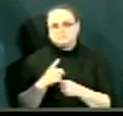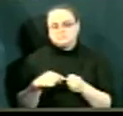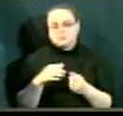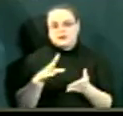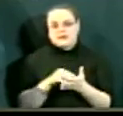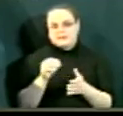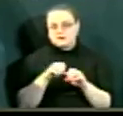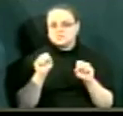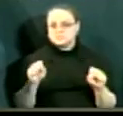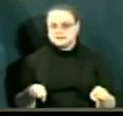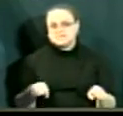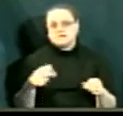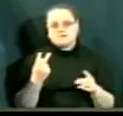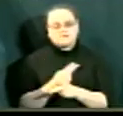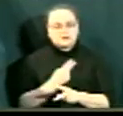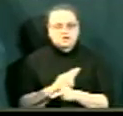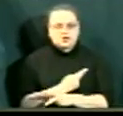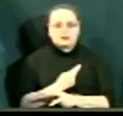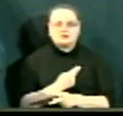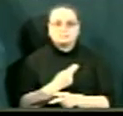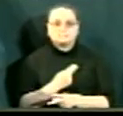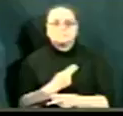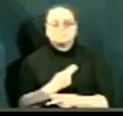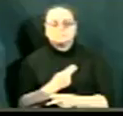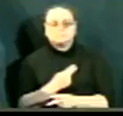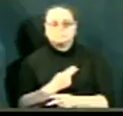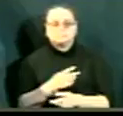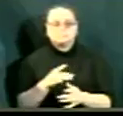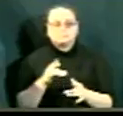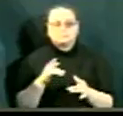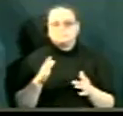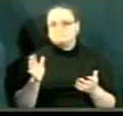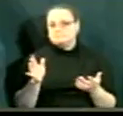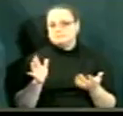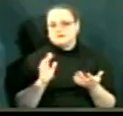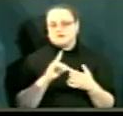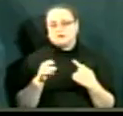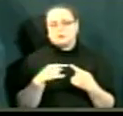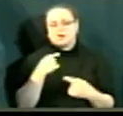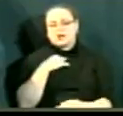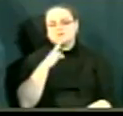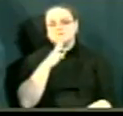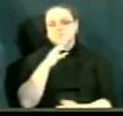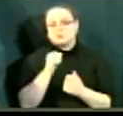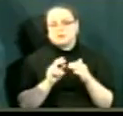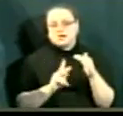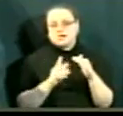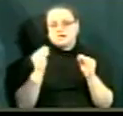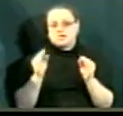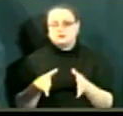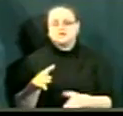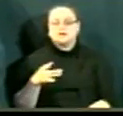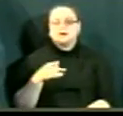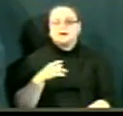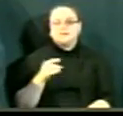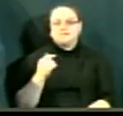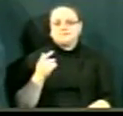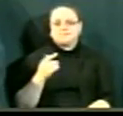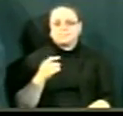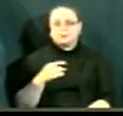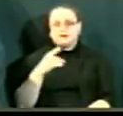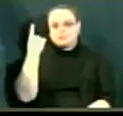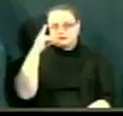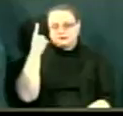the system, figured it out, piloted it, whatever. So when I spoke with the kindergarten teachers, they were in favor